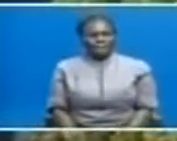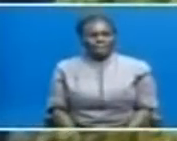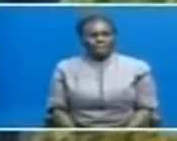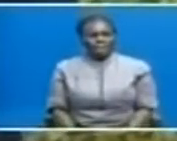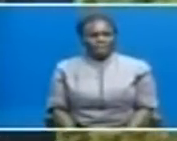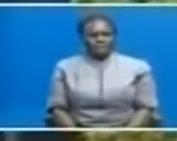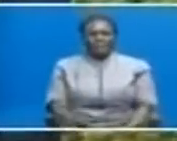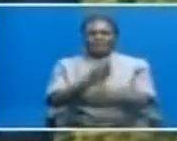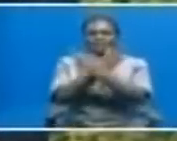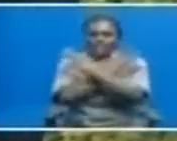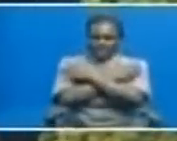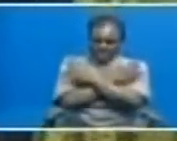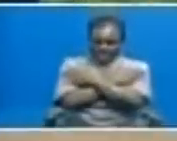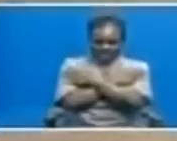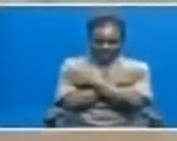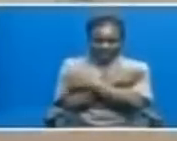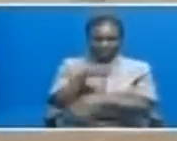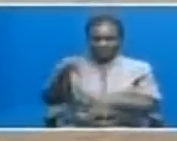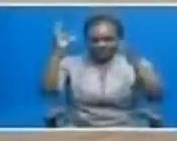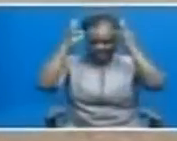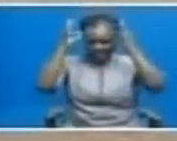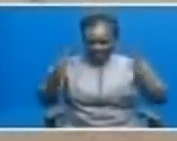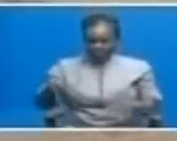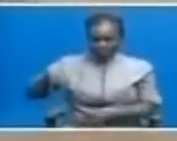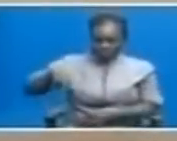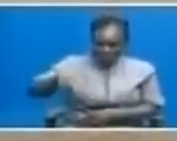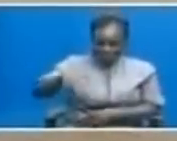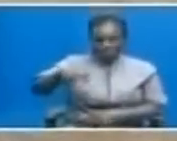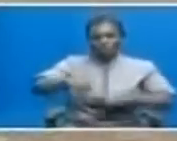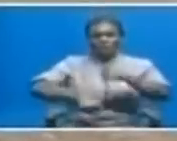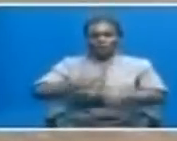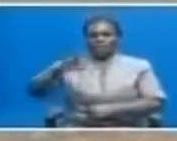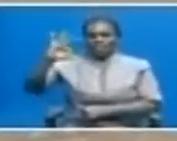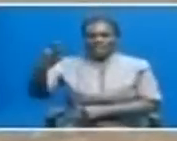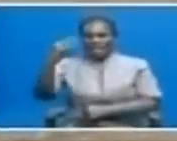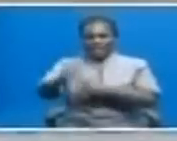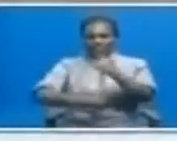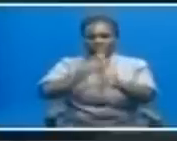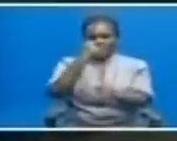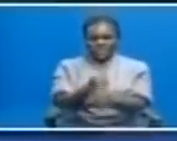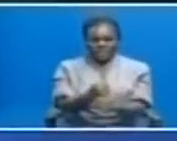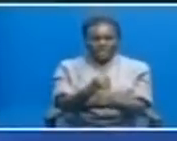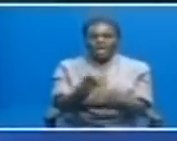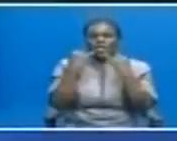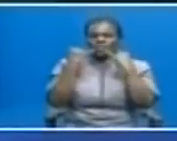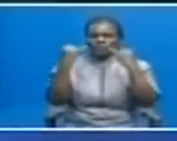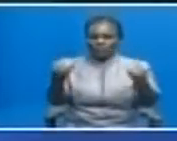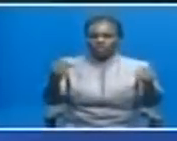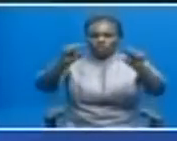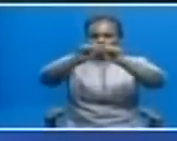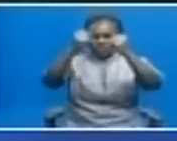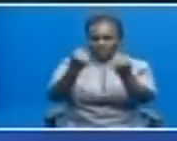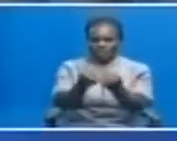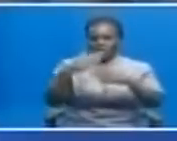They are friends who said they decided to walk the talk. Third-year students in the Department of Information Systems